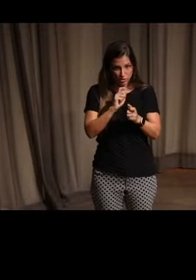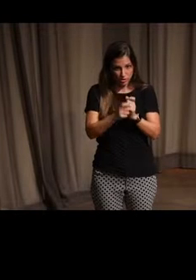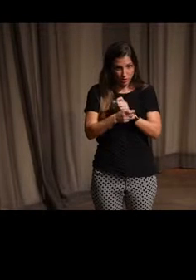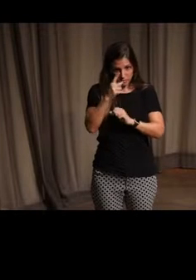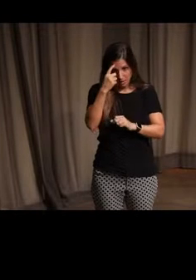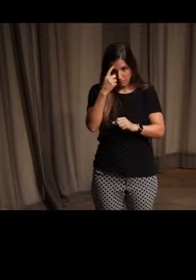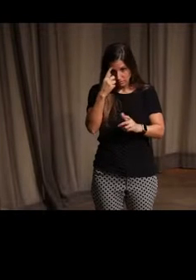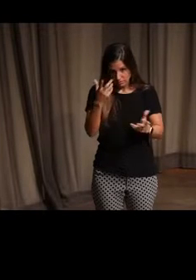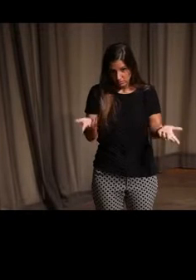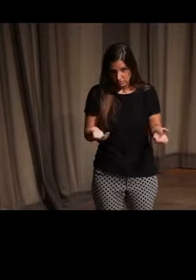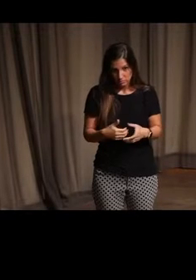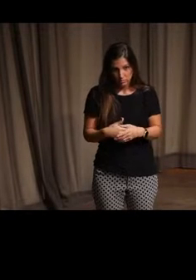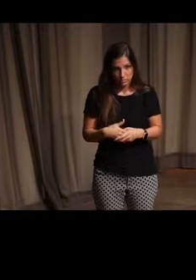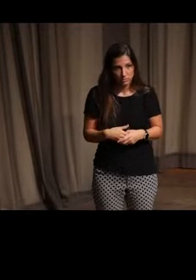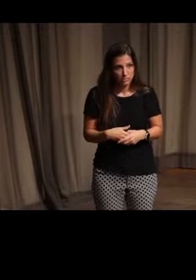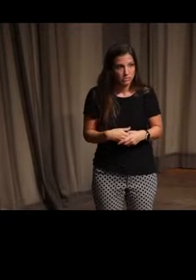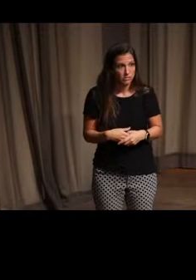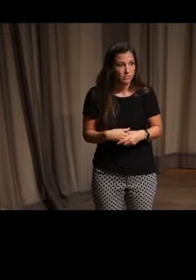changing anyone's mind?